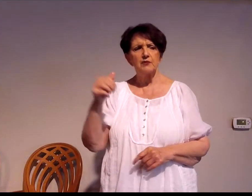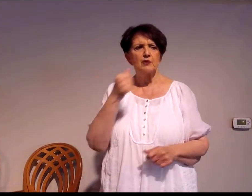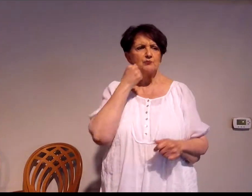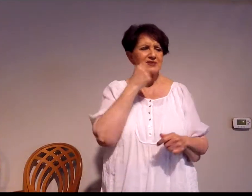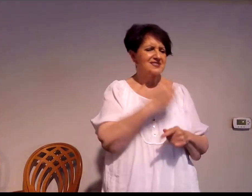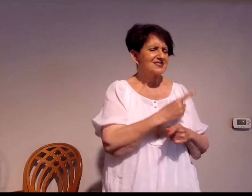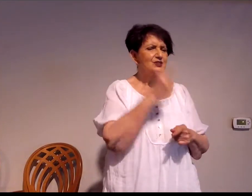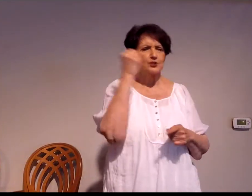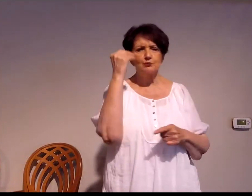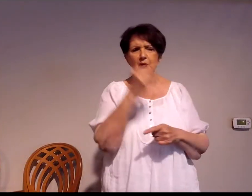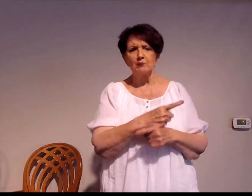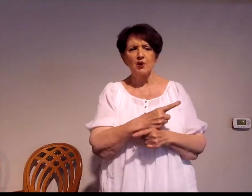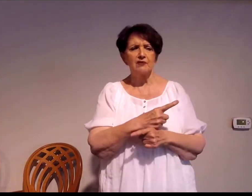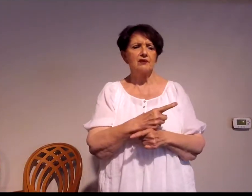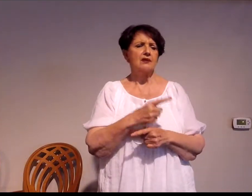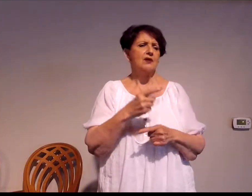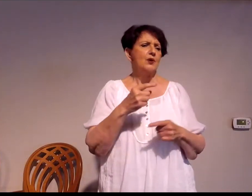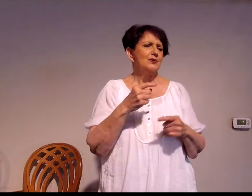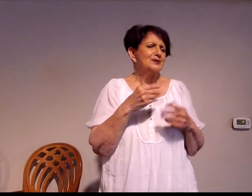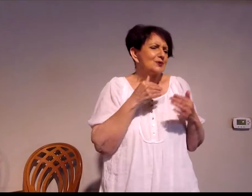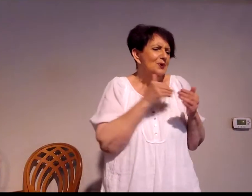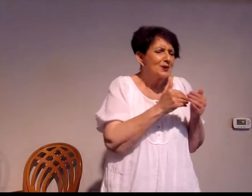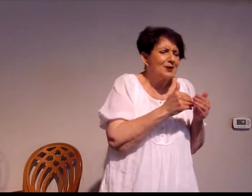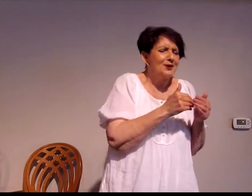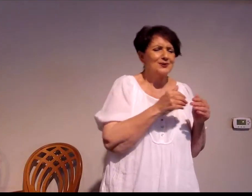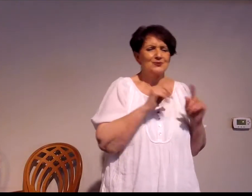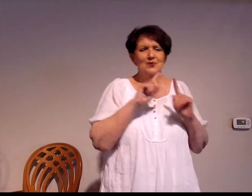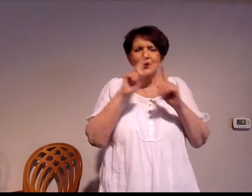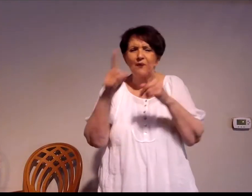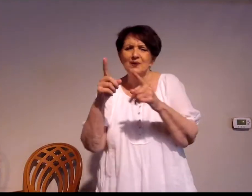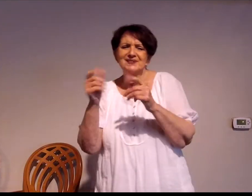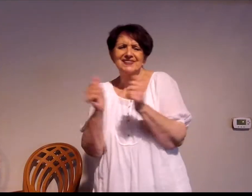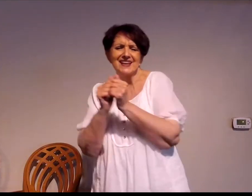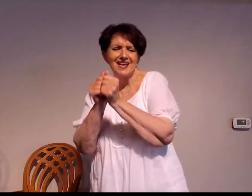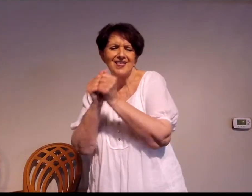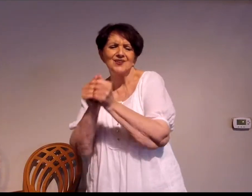brother, my this, the that, we're so close, we're going here and there, and I'm just like,